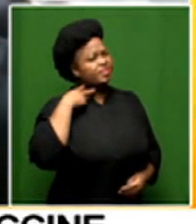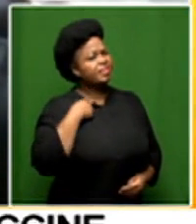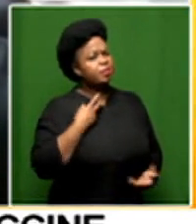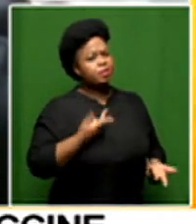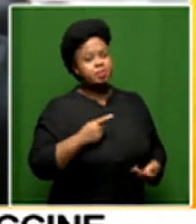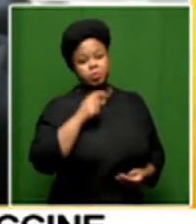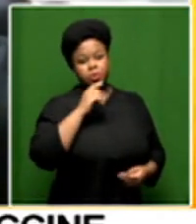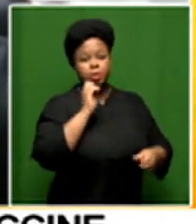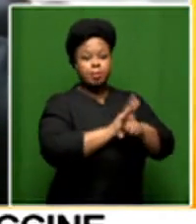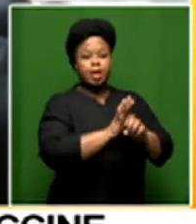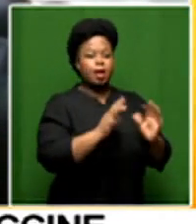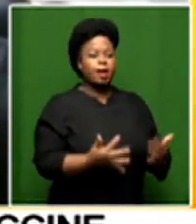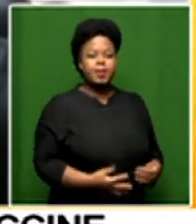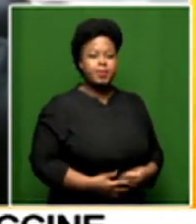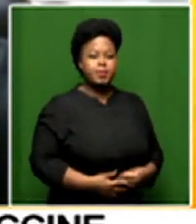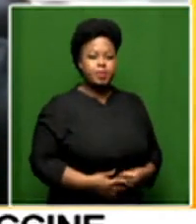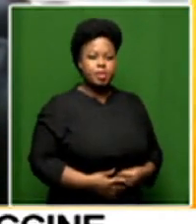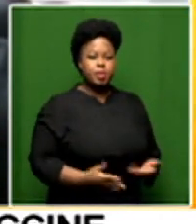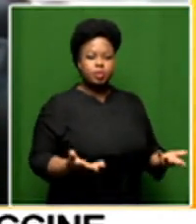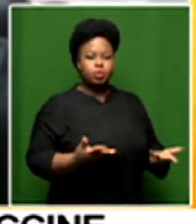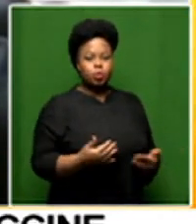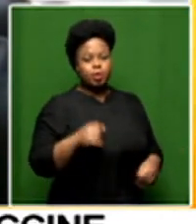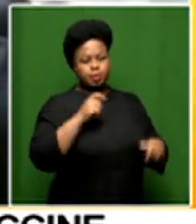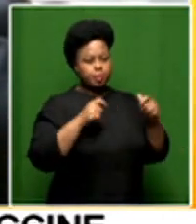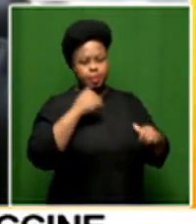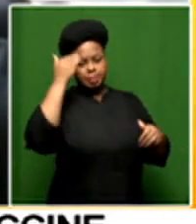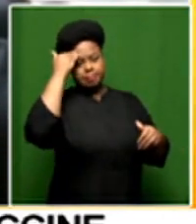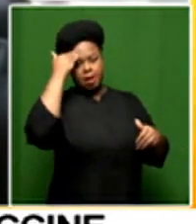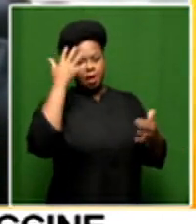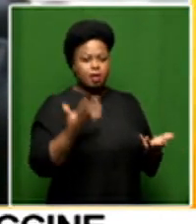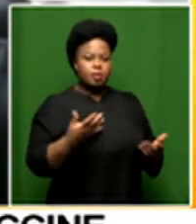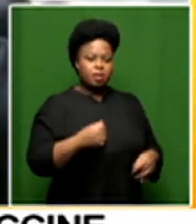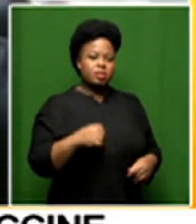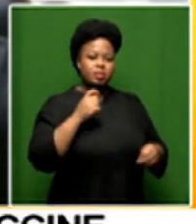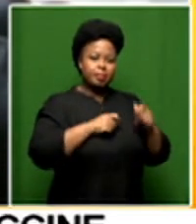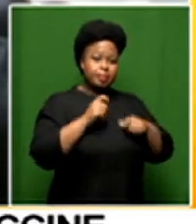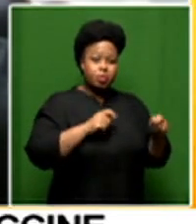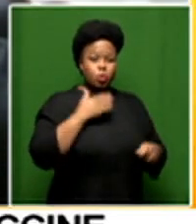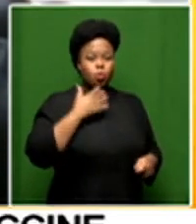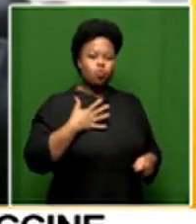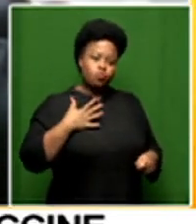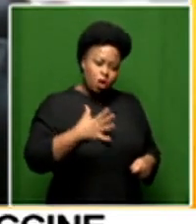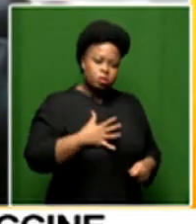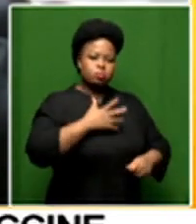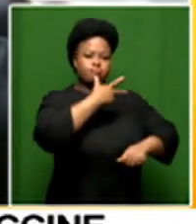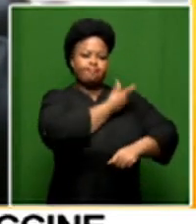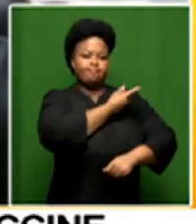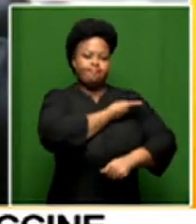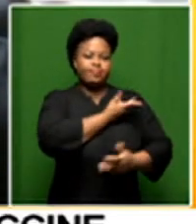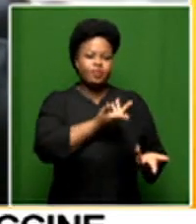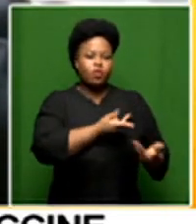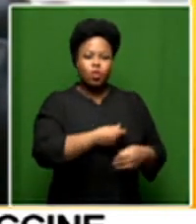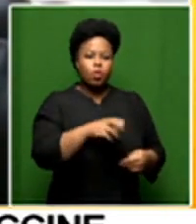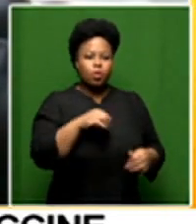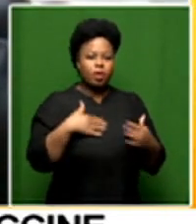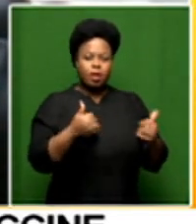has it impacted the mindset and, of course, the willingness to actually be inoculated on the